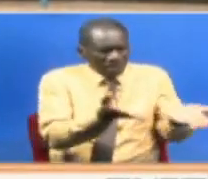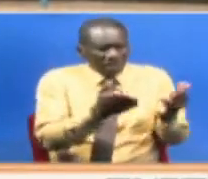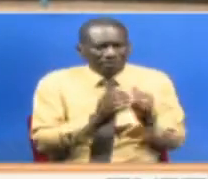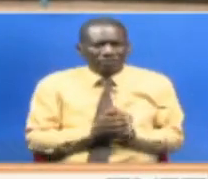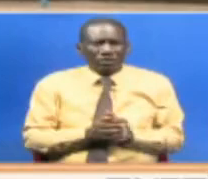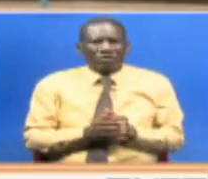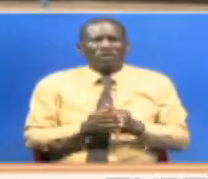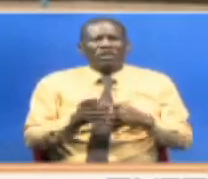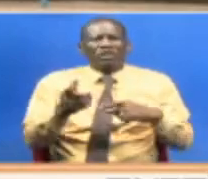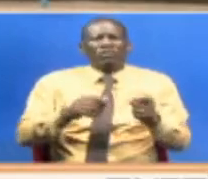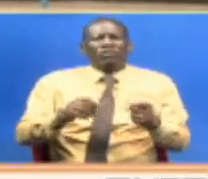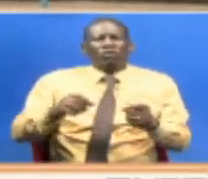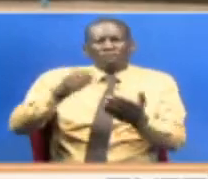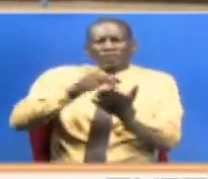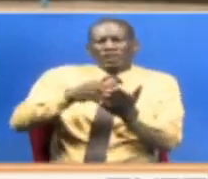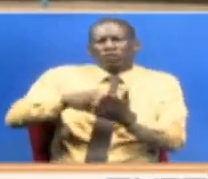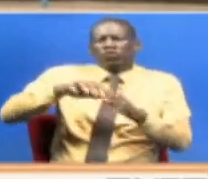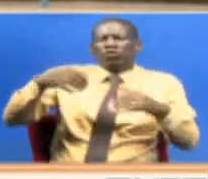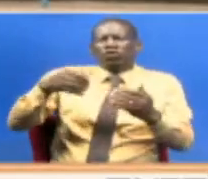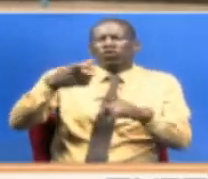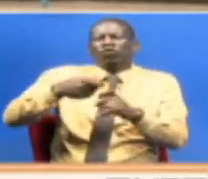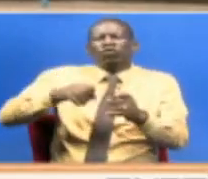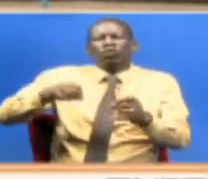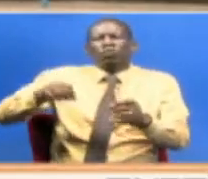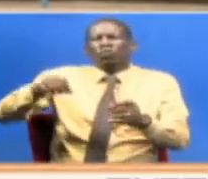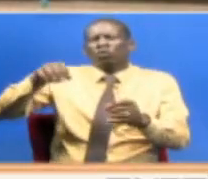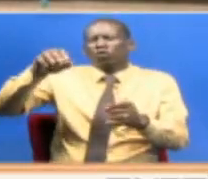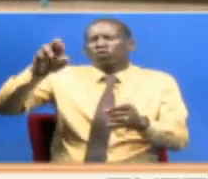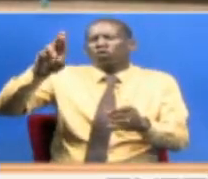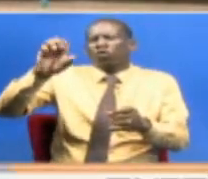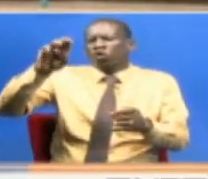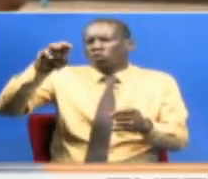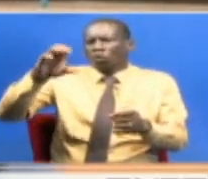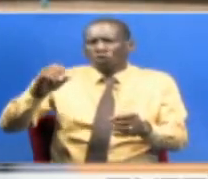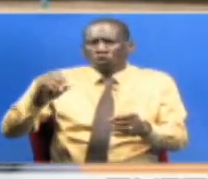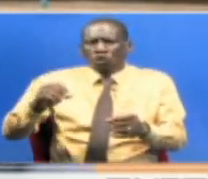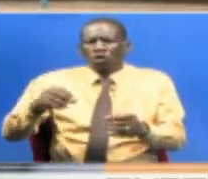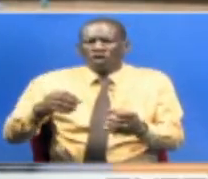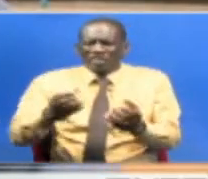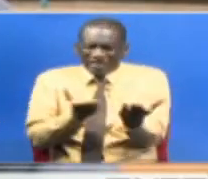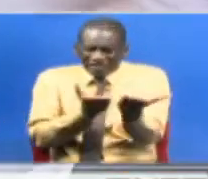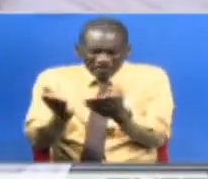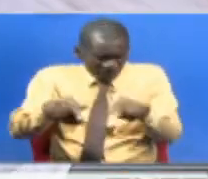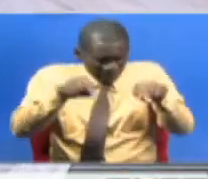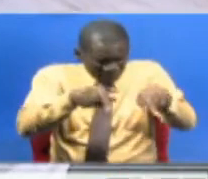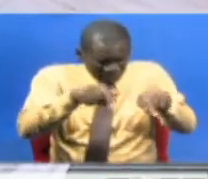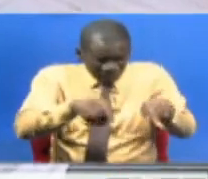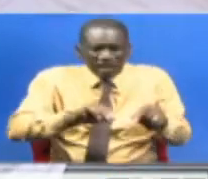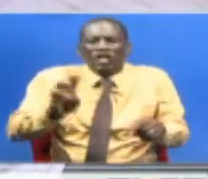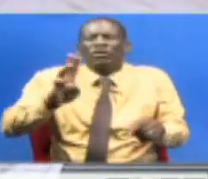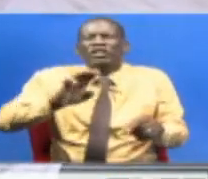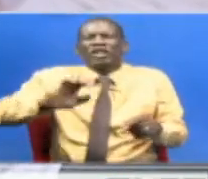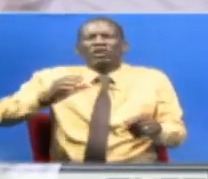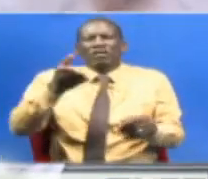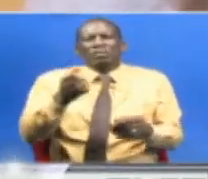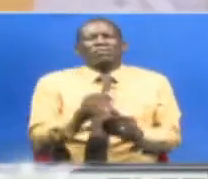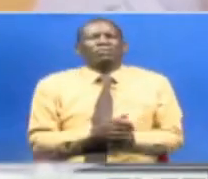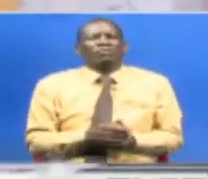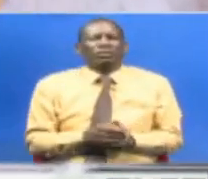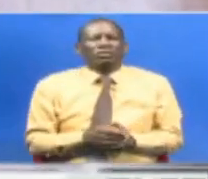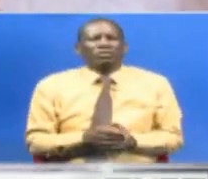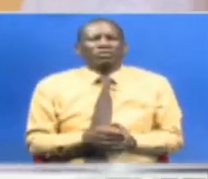from, shall I say, Machakos or Naitwanini, Rongo, whatever, up to the bed at home. Within